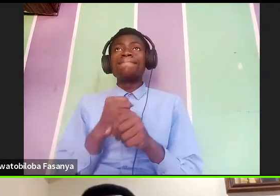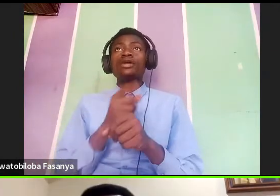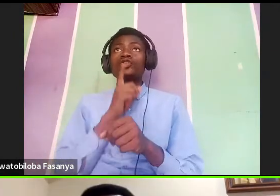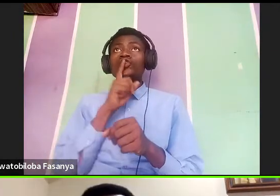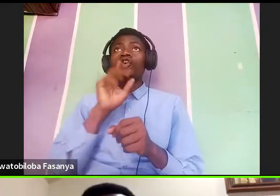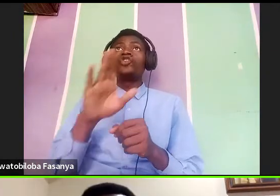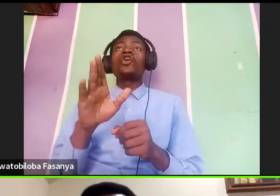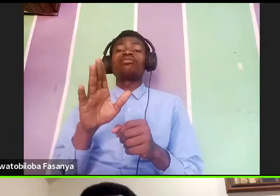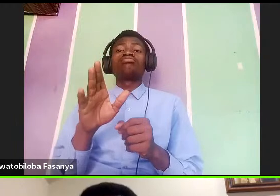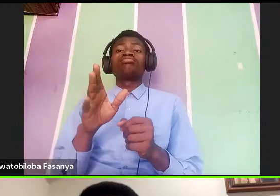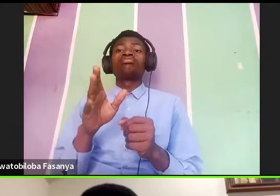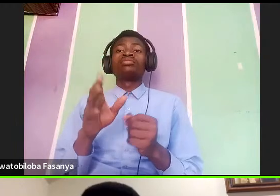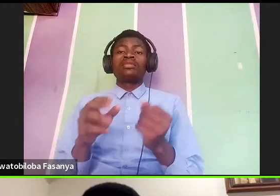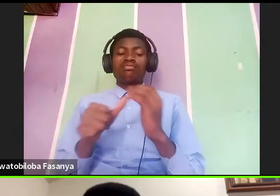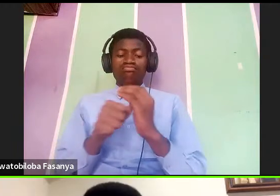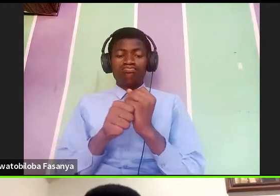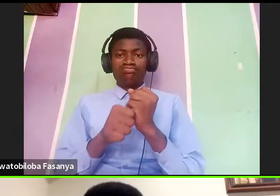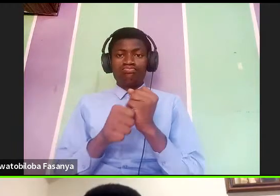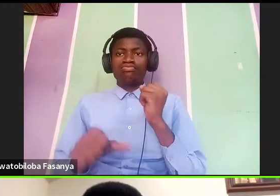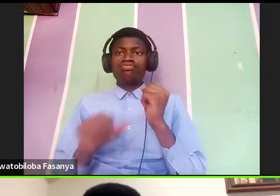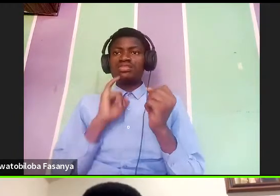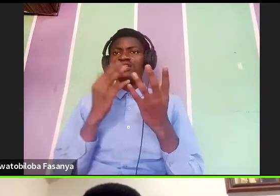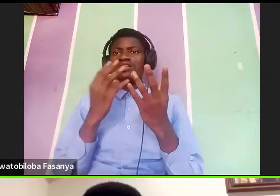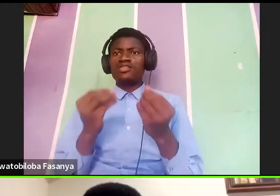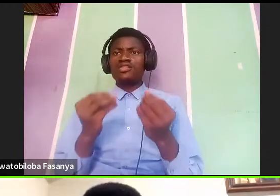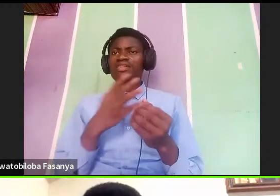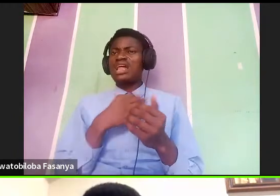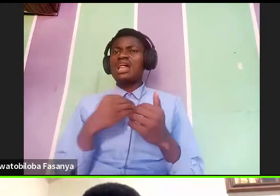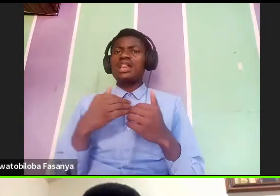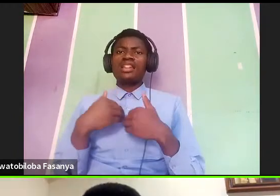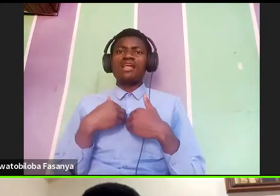they have some very good hygienic value.